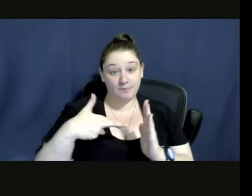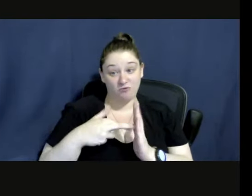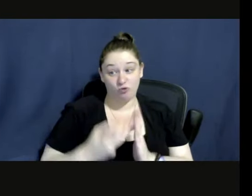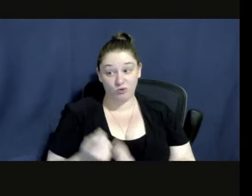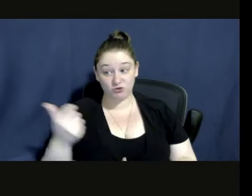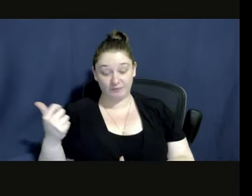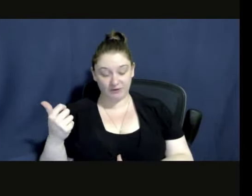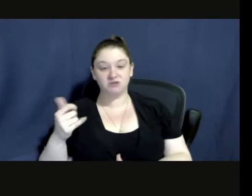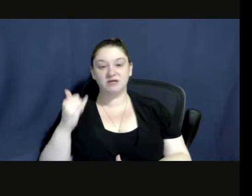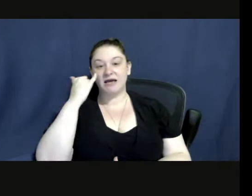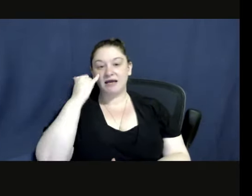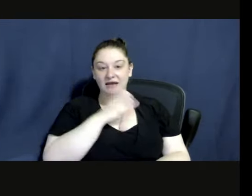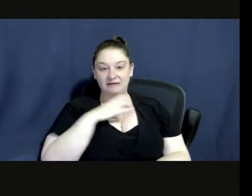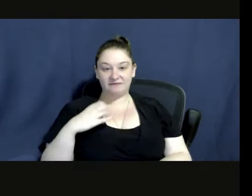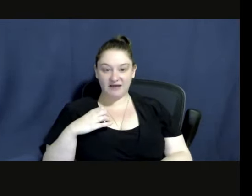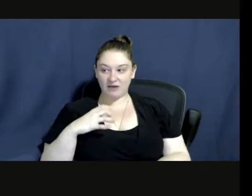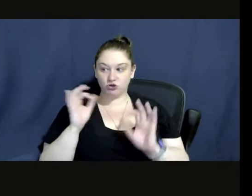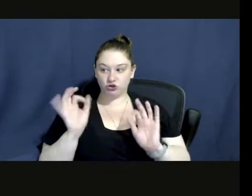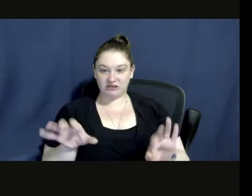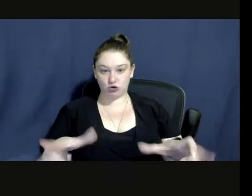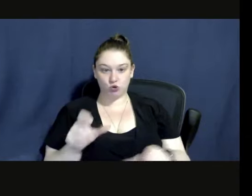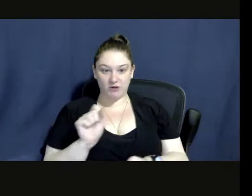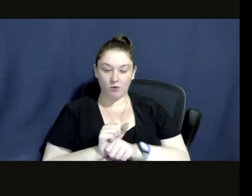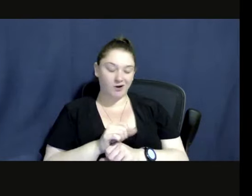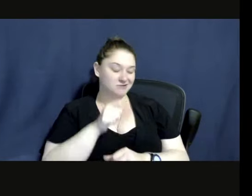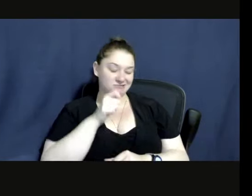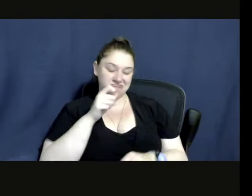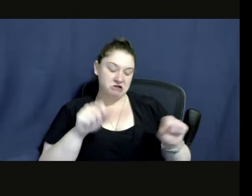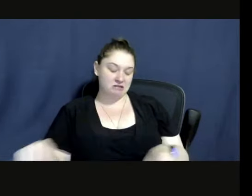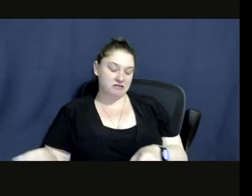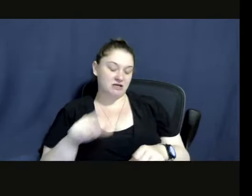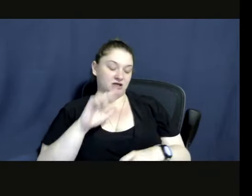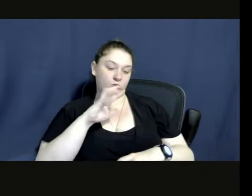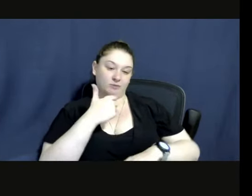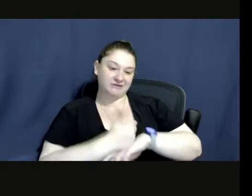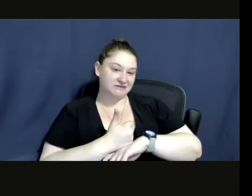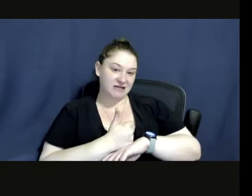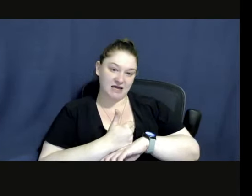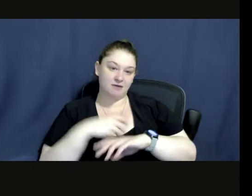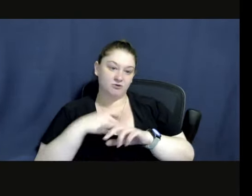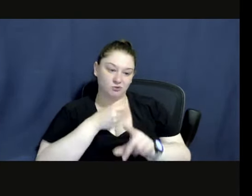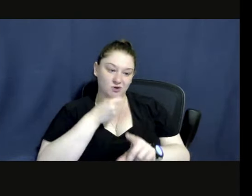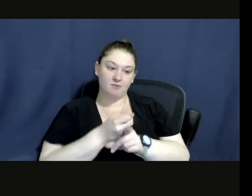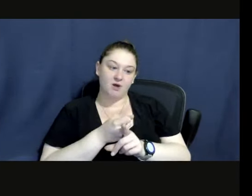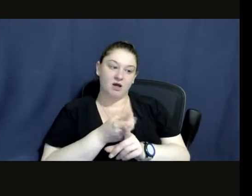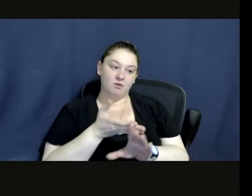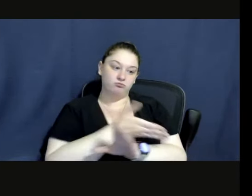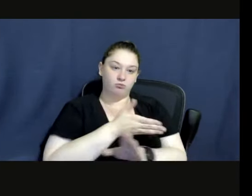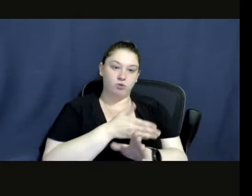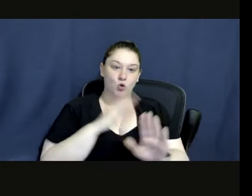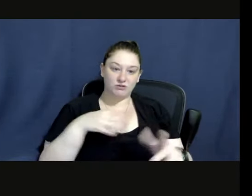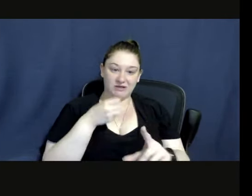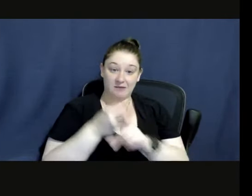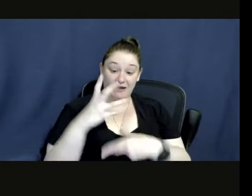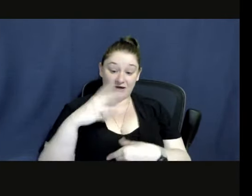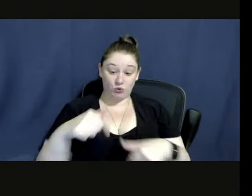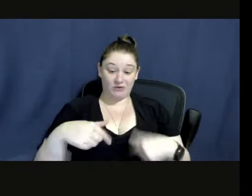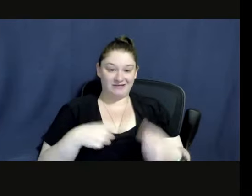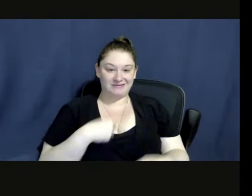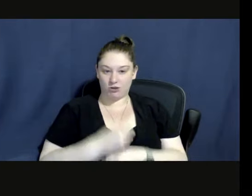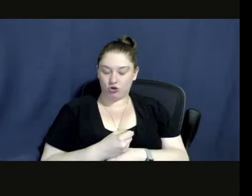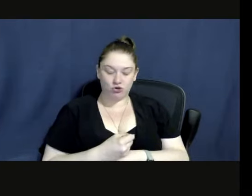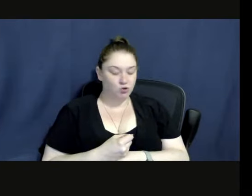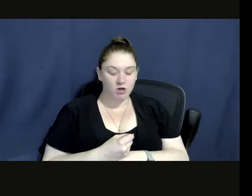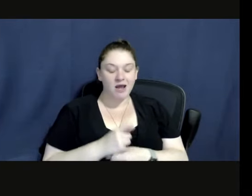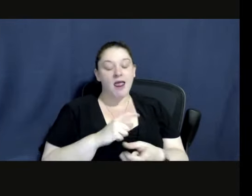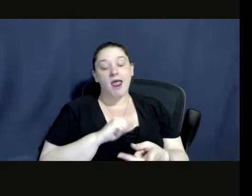to do that work, it is unlikely that additional revenue will be in place to affect the proposed impacts included in this year's and next